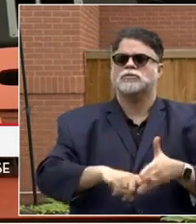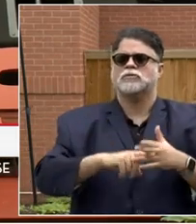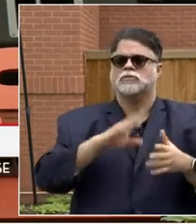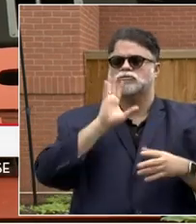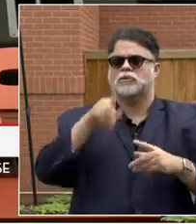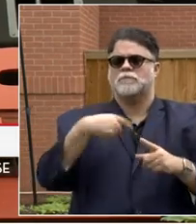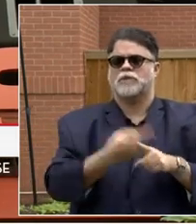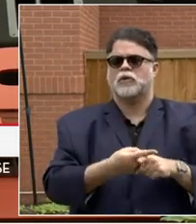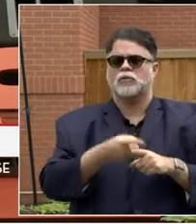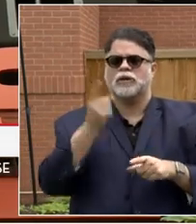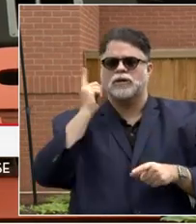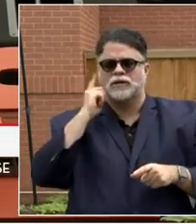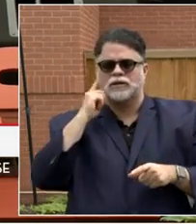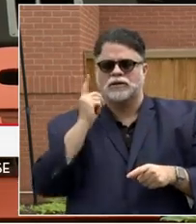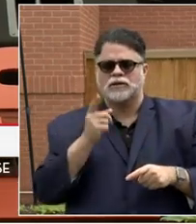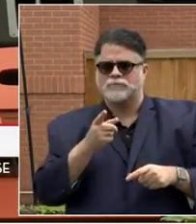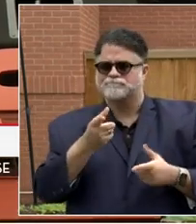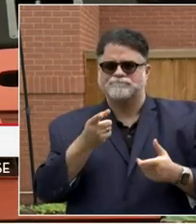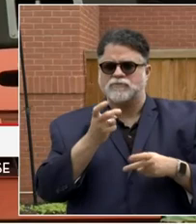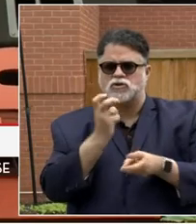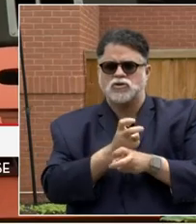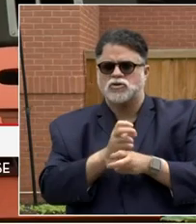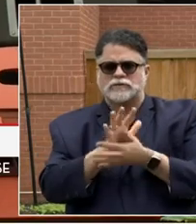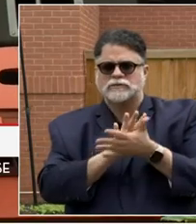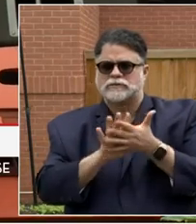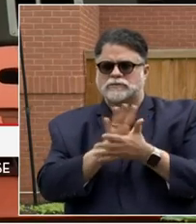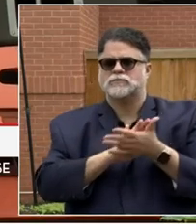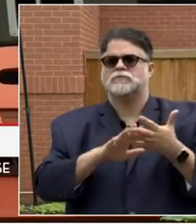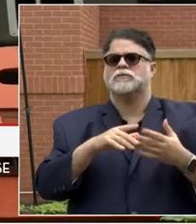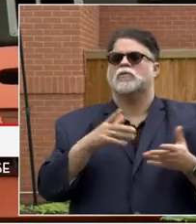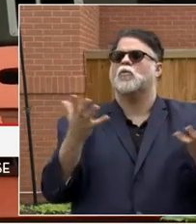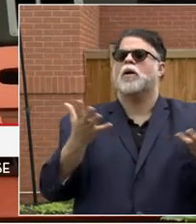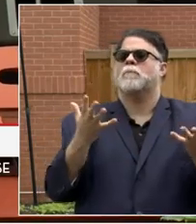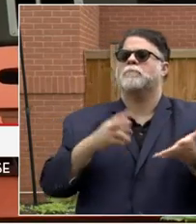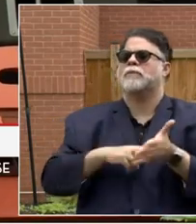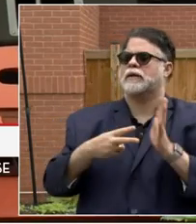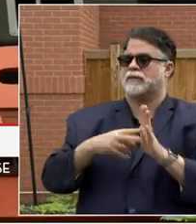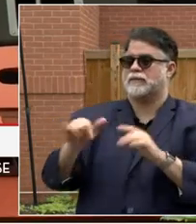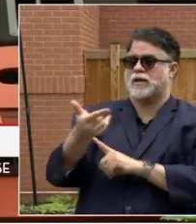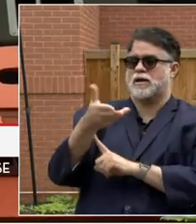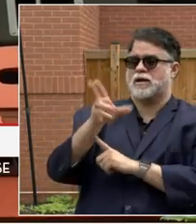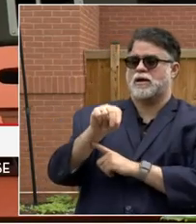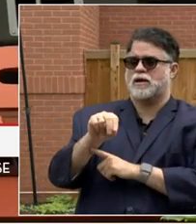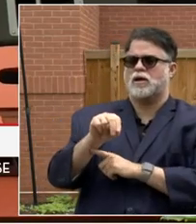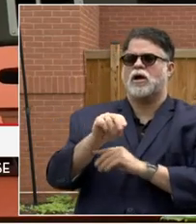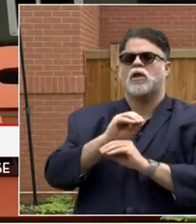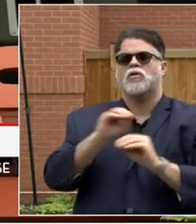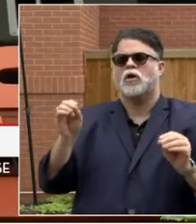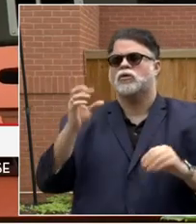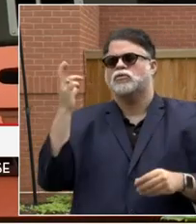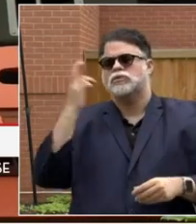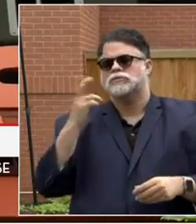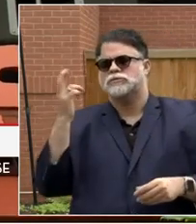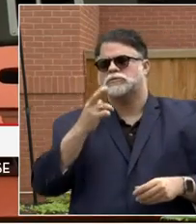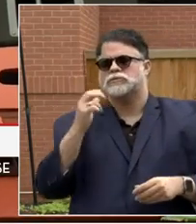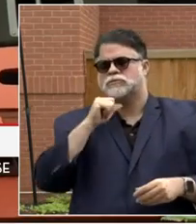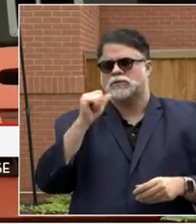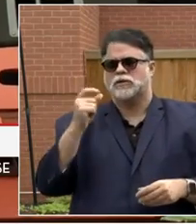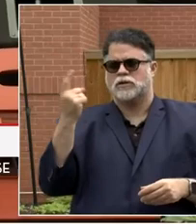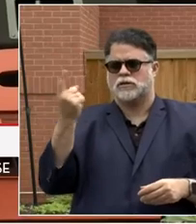do nationally about guns. There's no reason why anybody needs an AR-15. We have to